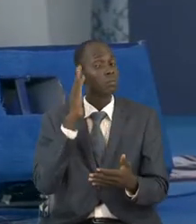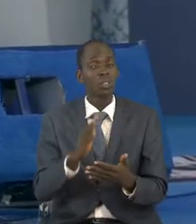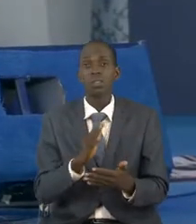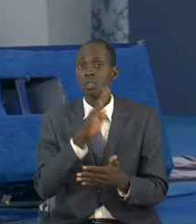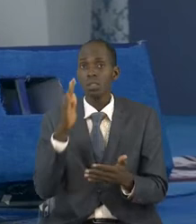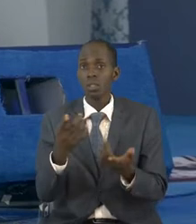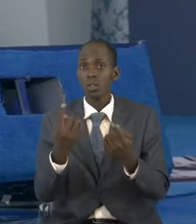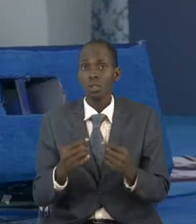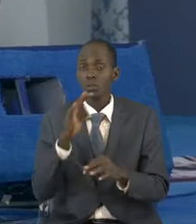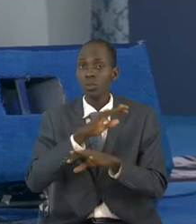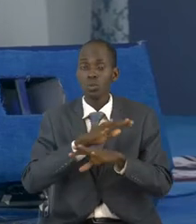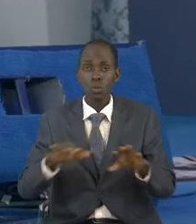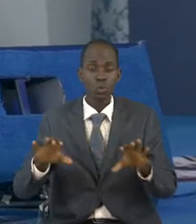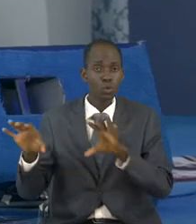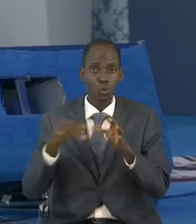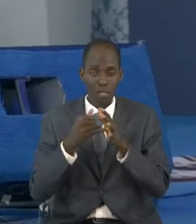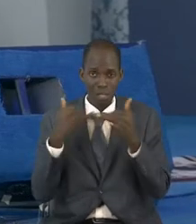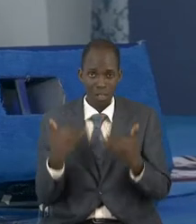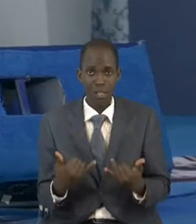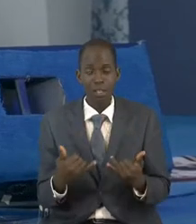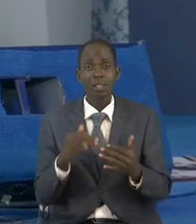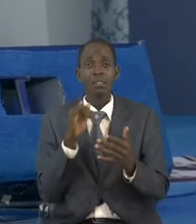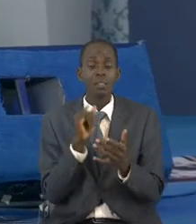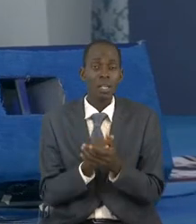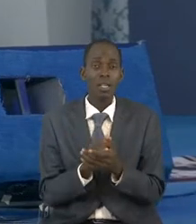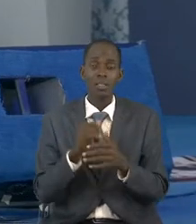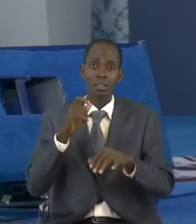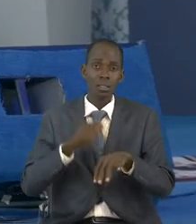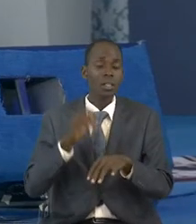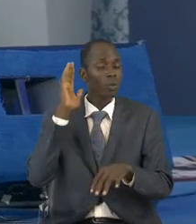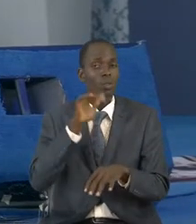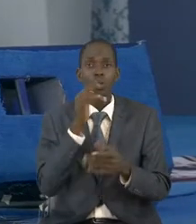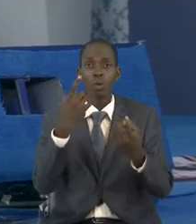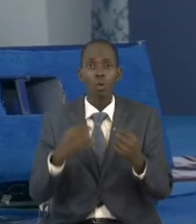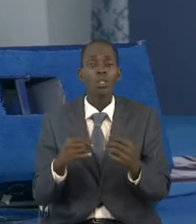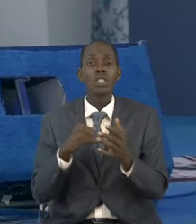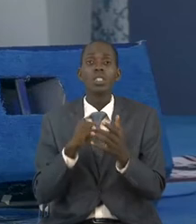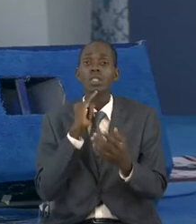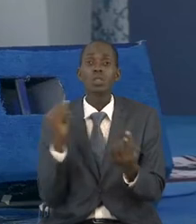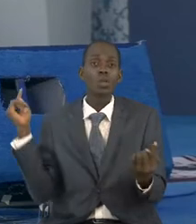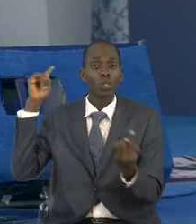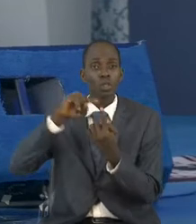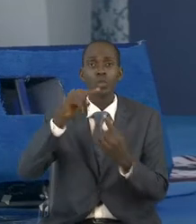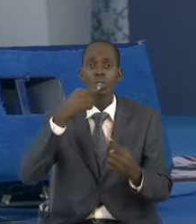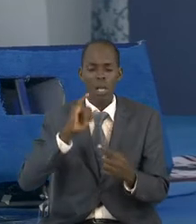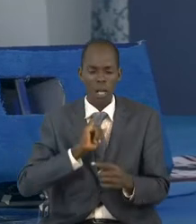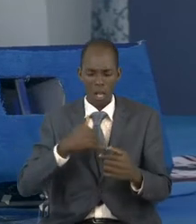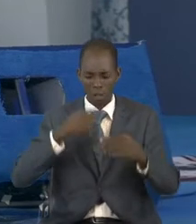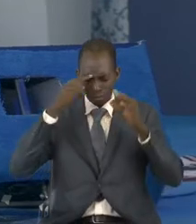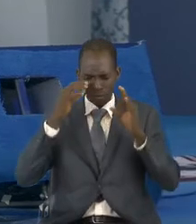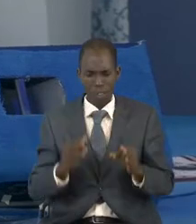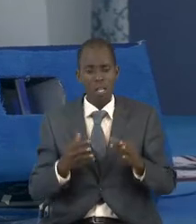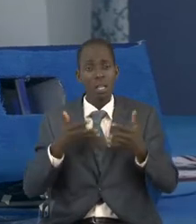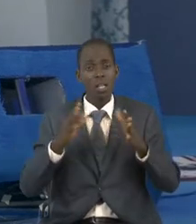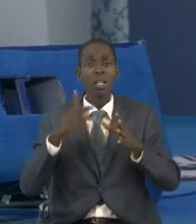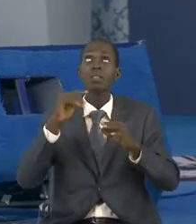bull by the horn, that time never comes. It is when you say, I've made up my mind. Let the skies